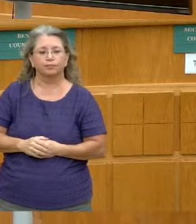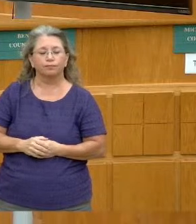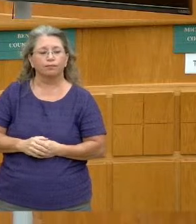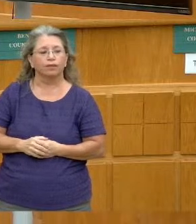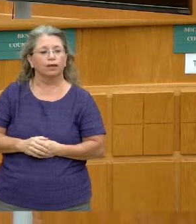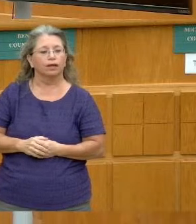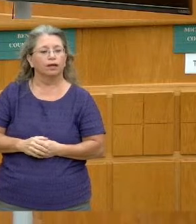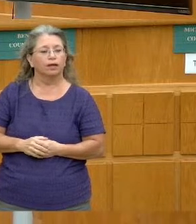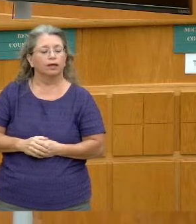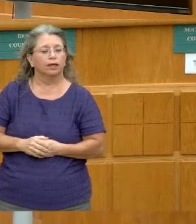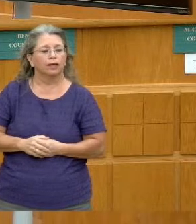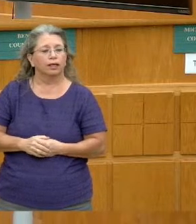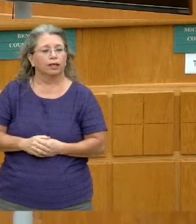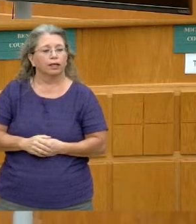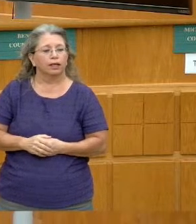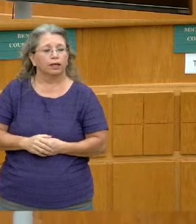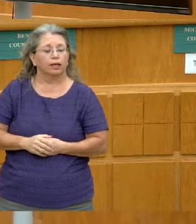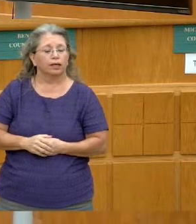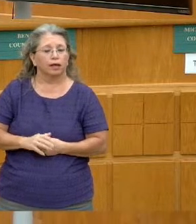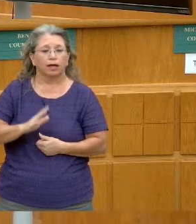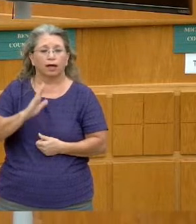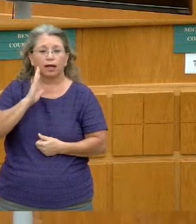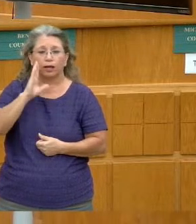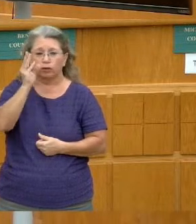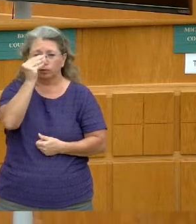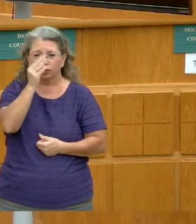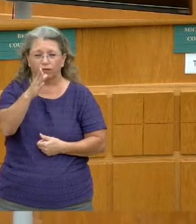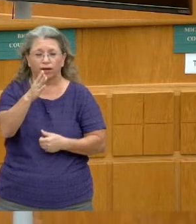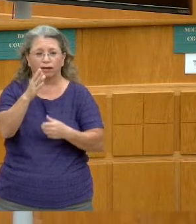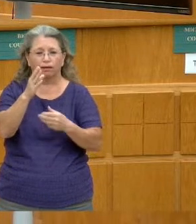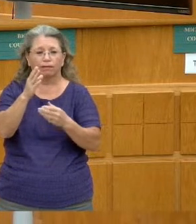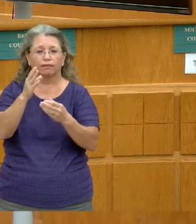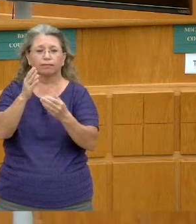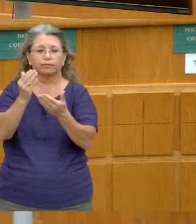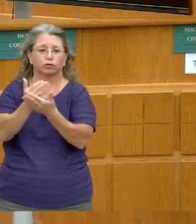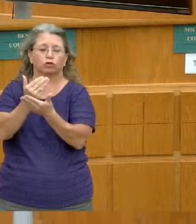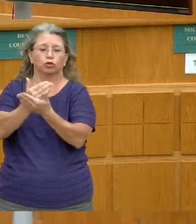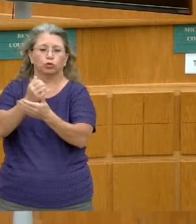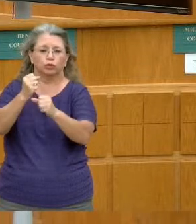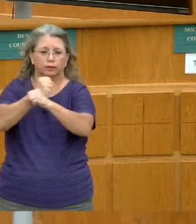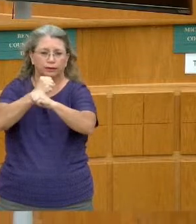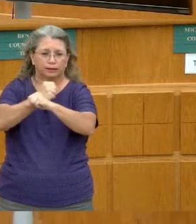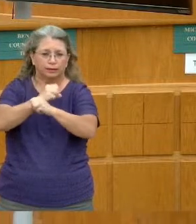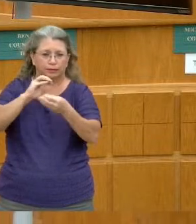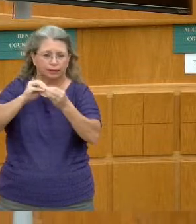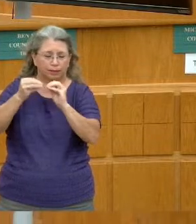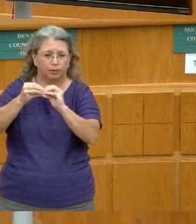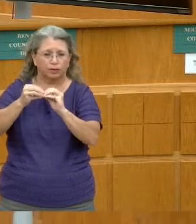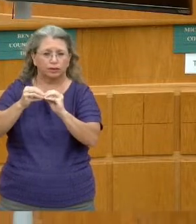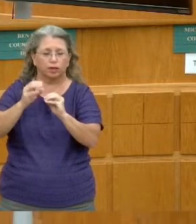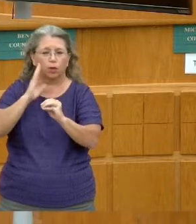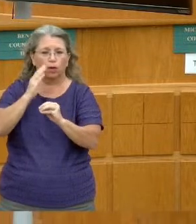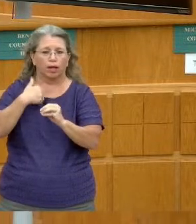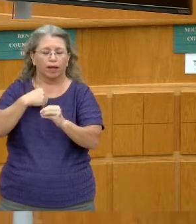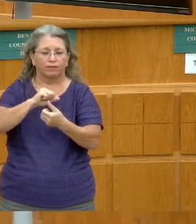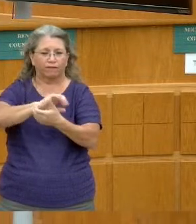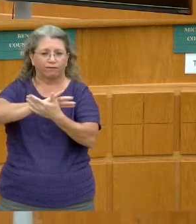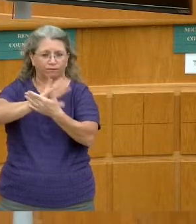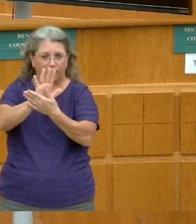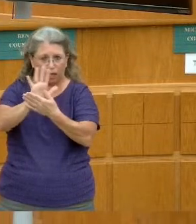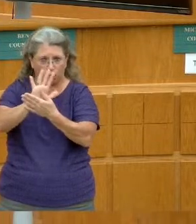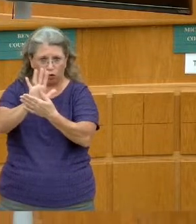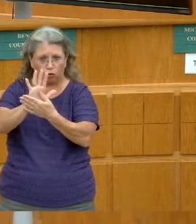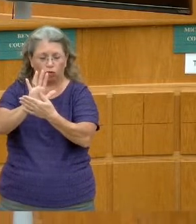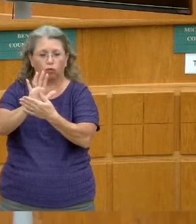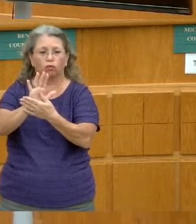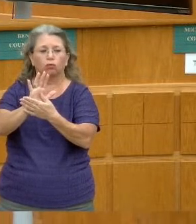So I'm going to provide an update on some of the statistics, and then we'll have a video from Annette Rodriguez, our Public Health